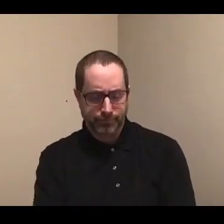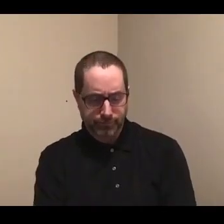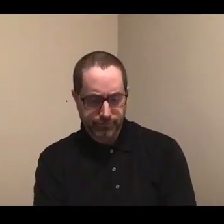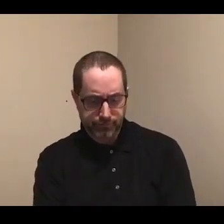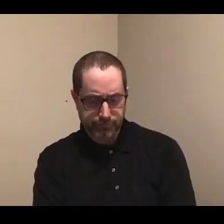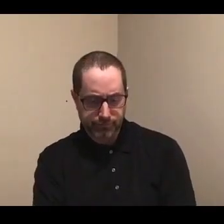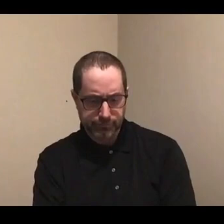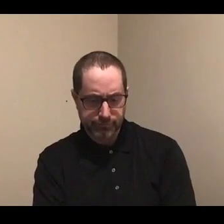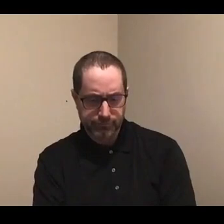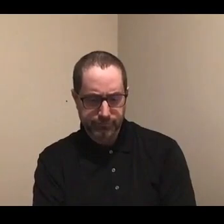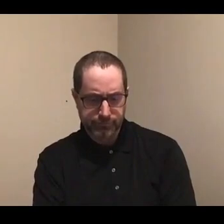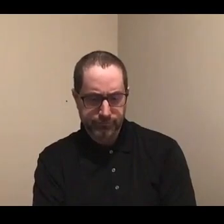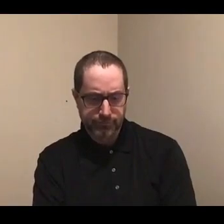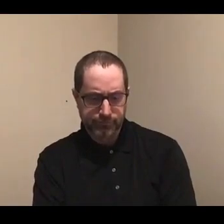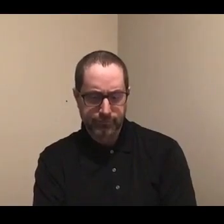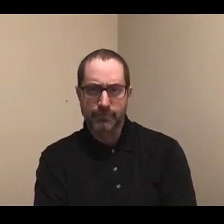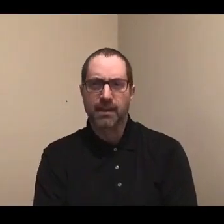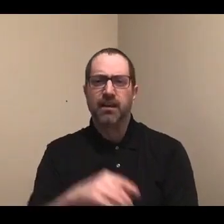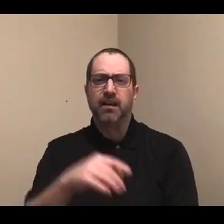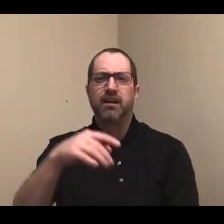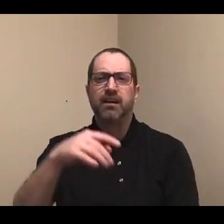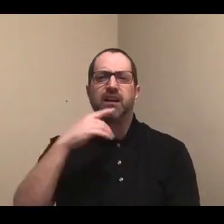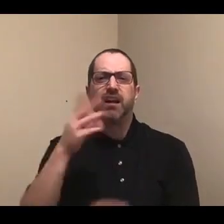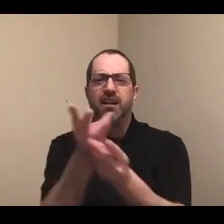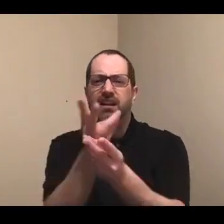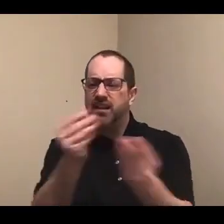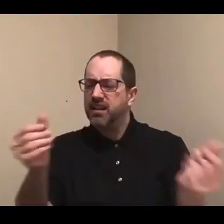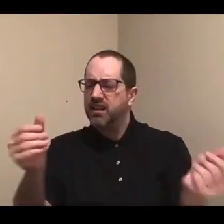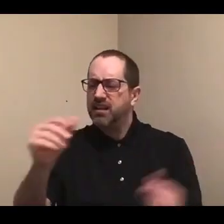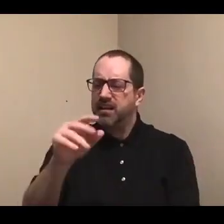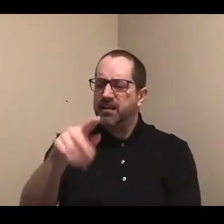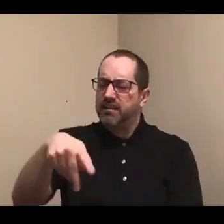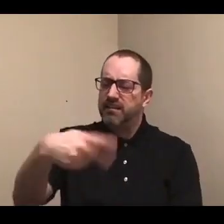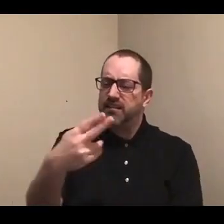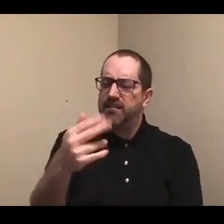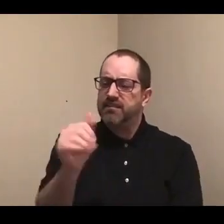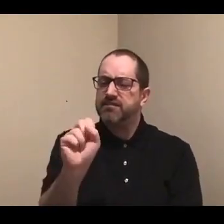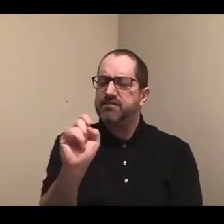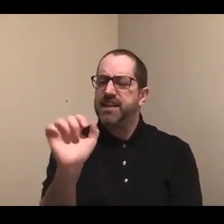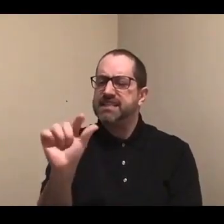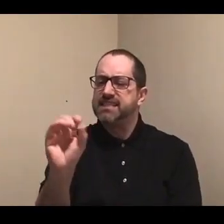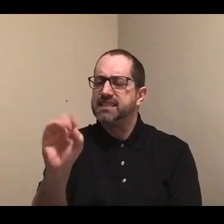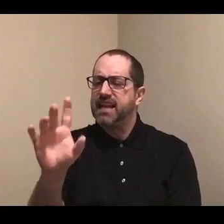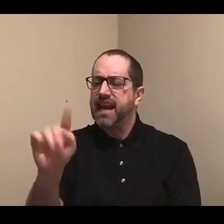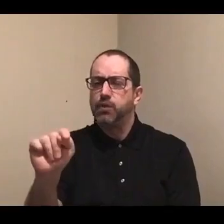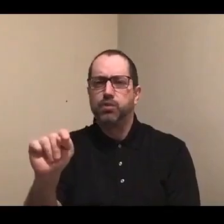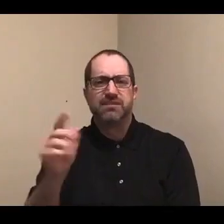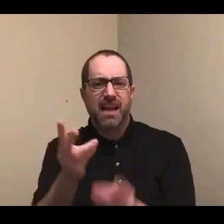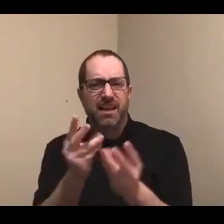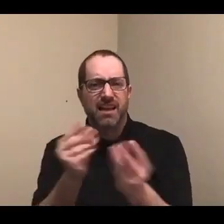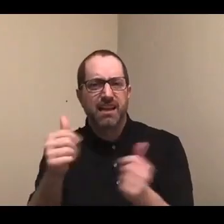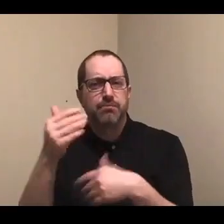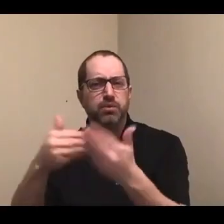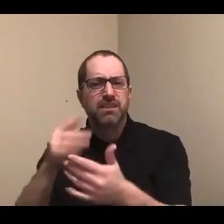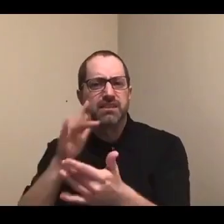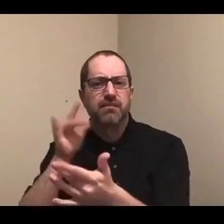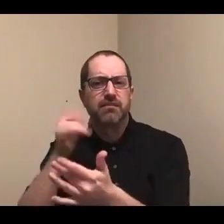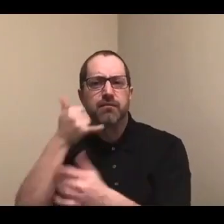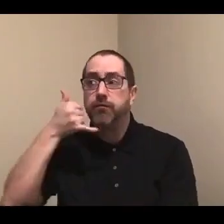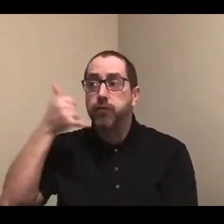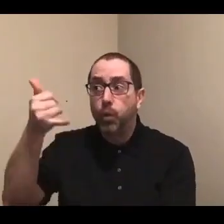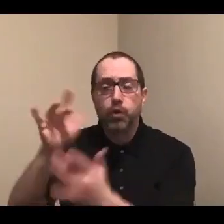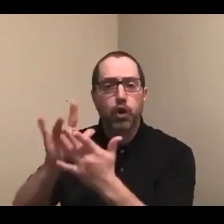mean by phasing out the process of contacting people by phone? Like, is that happening immediately? And what about